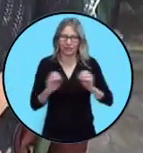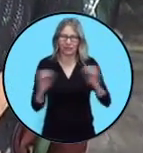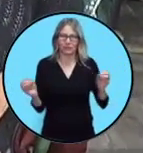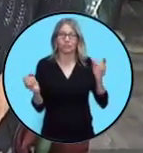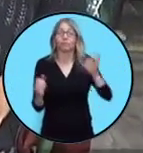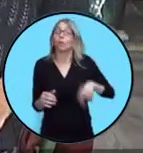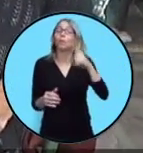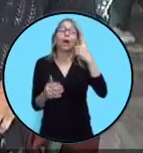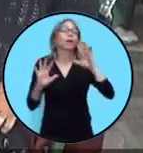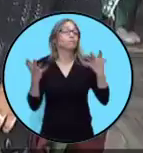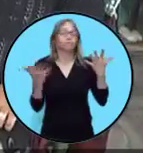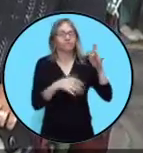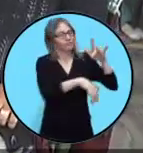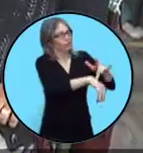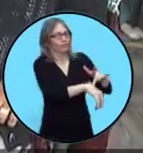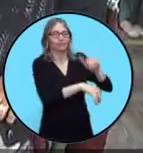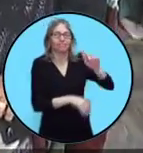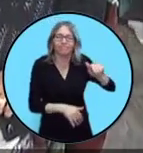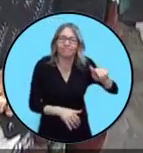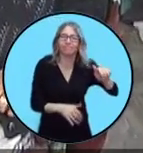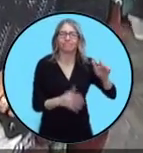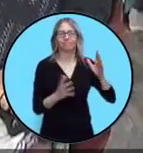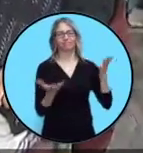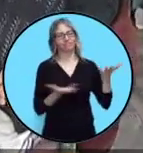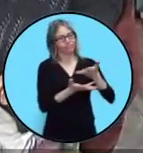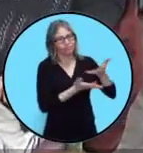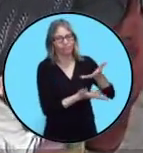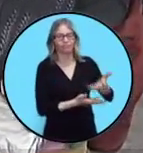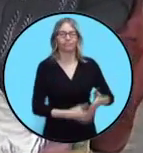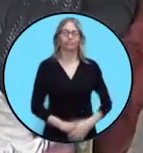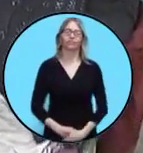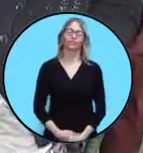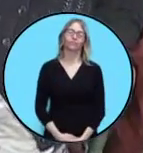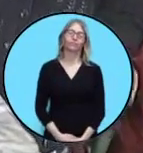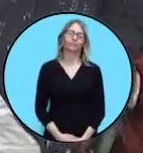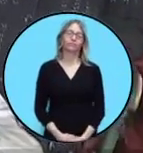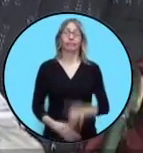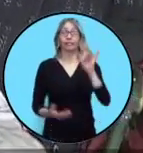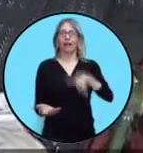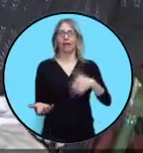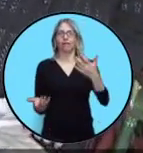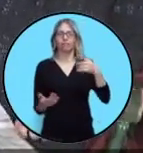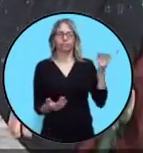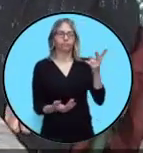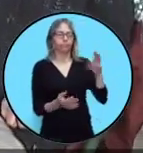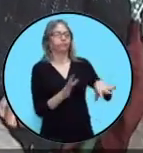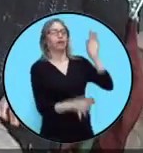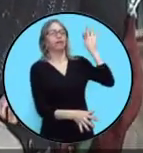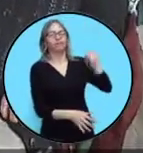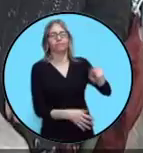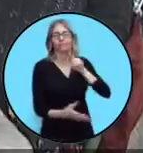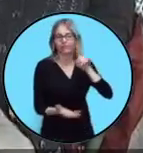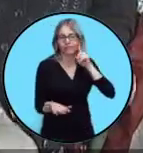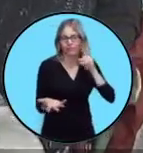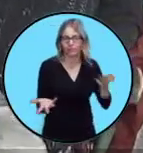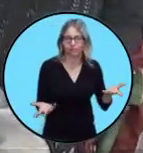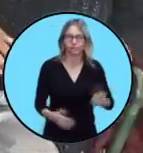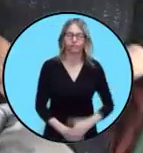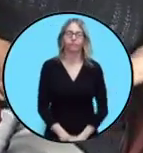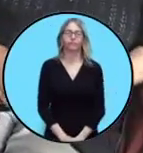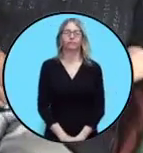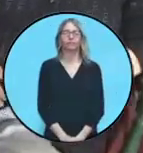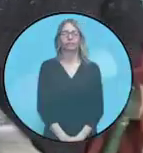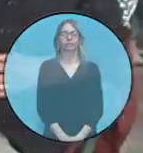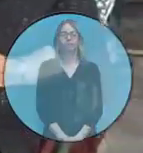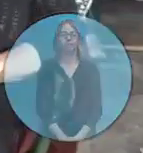Yeah. So the only way they would contact her was by touching her. Yeah. And that's when they found out she was deaf.